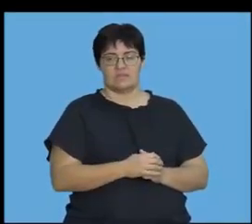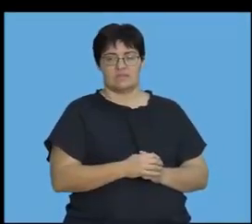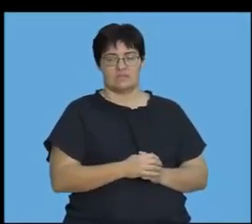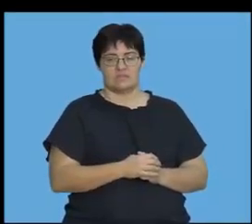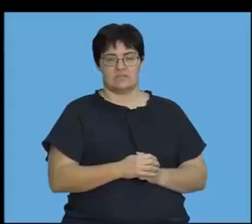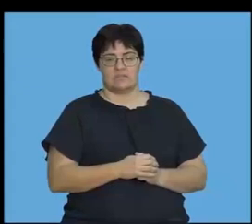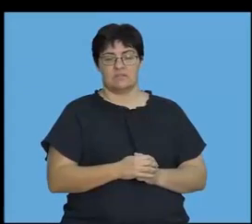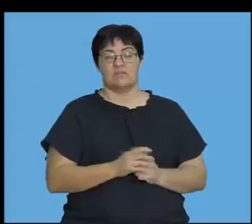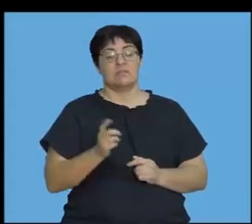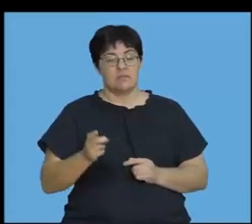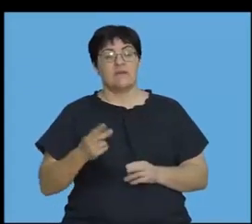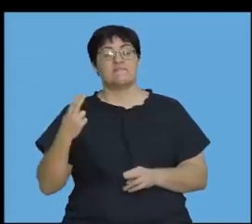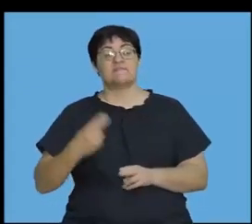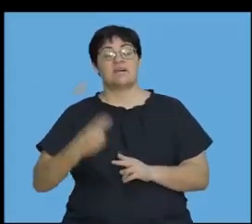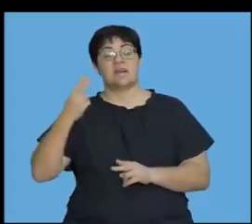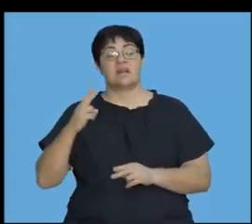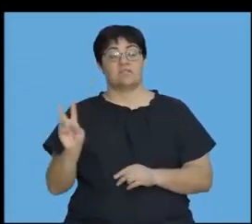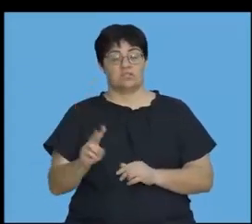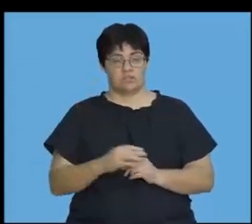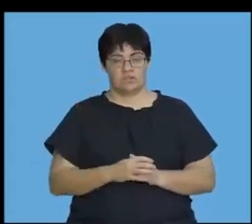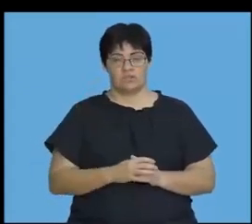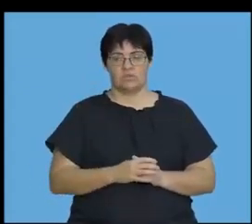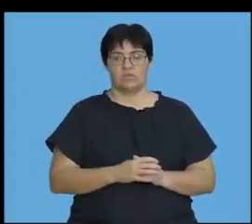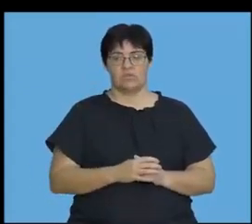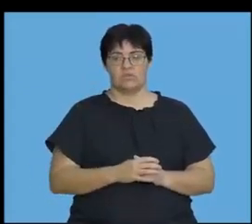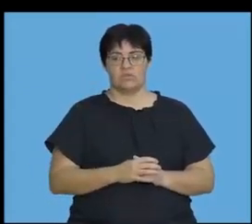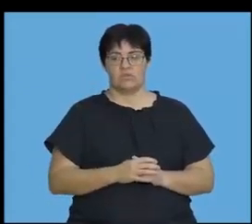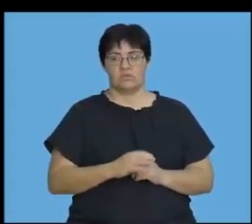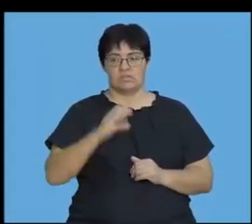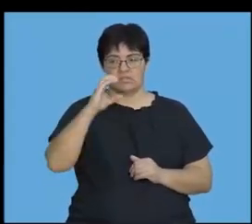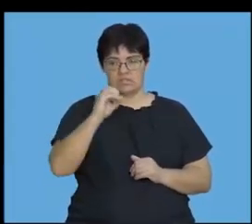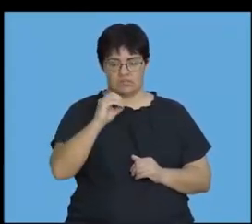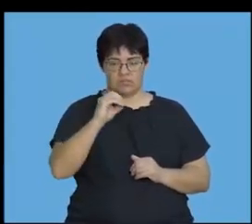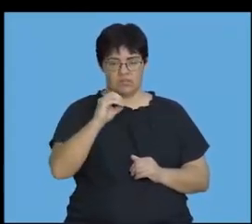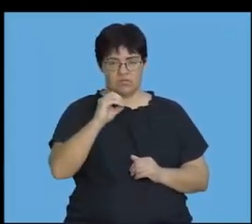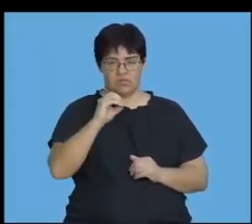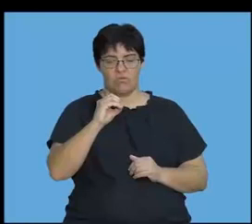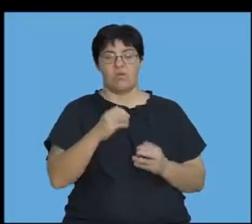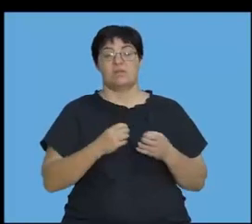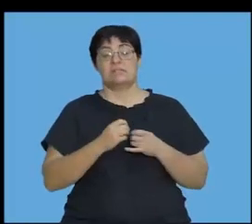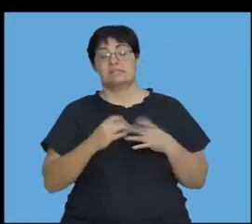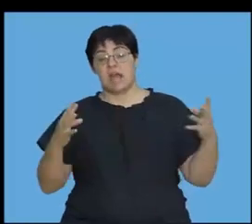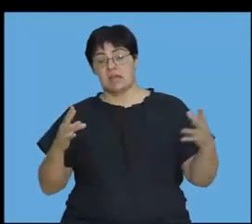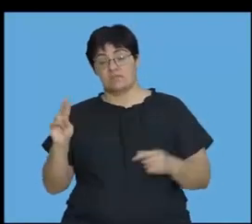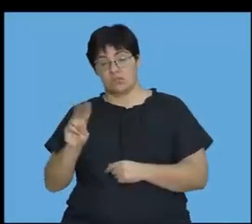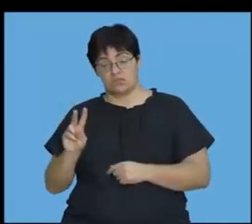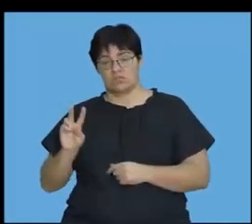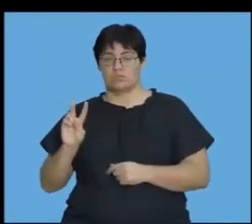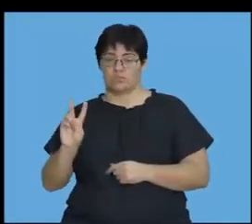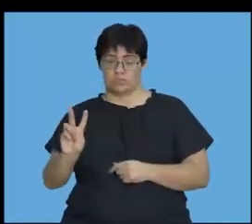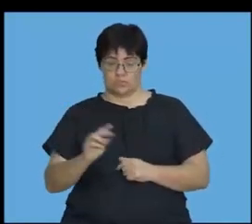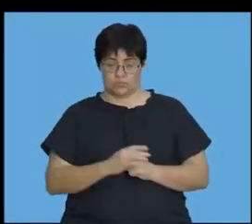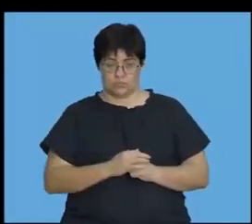0.425. Final velocity is zero. Initial velocity is